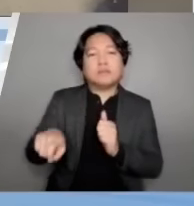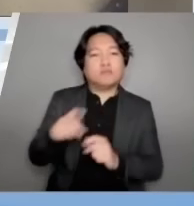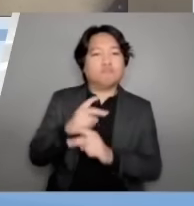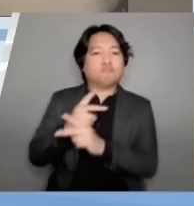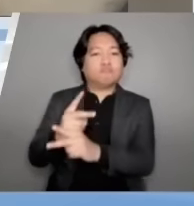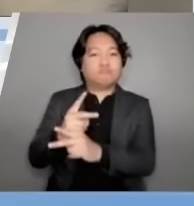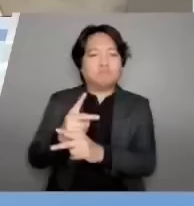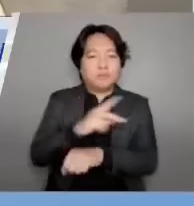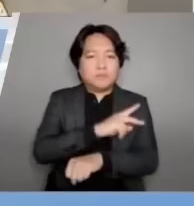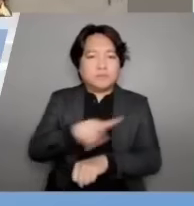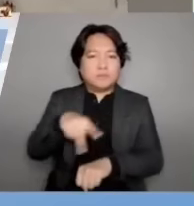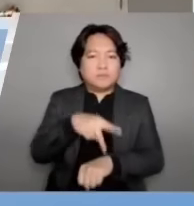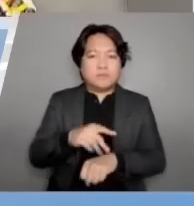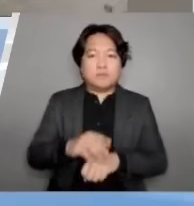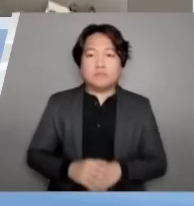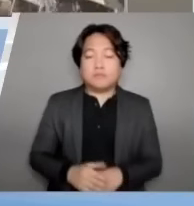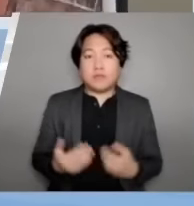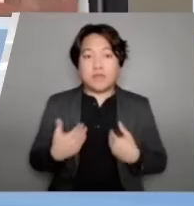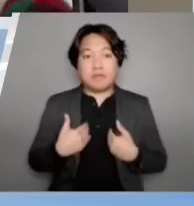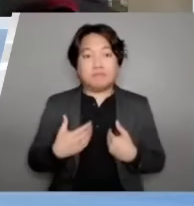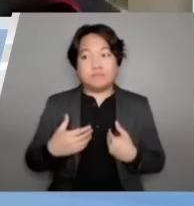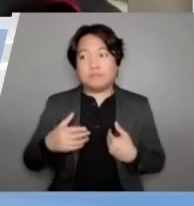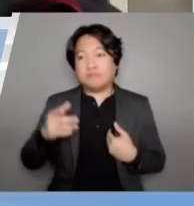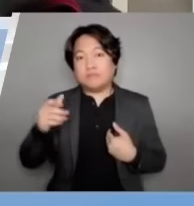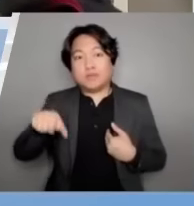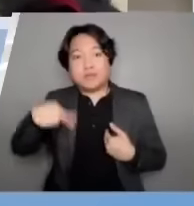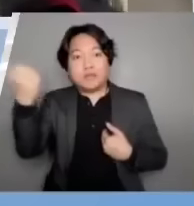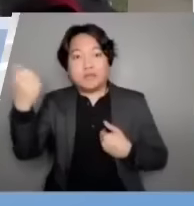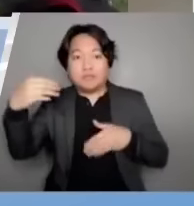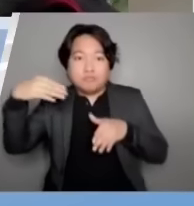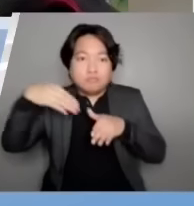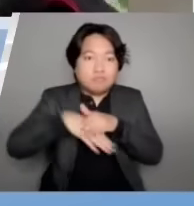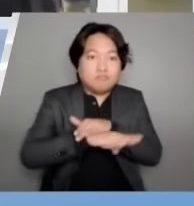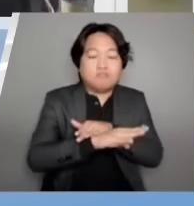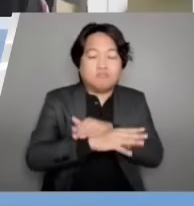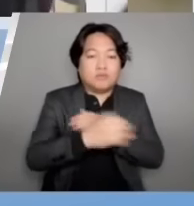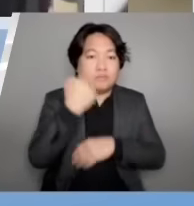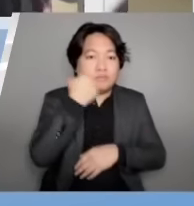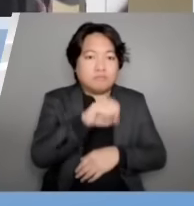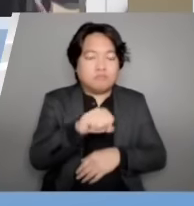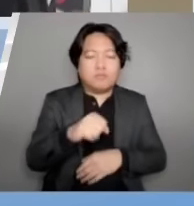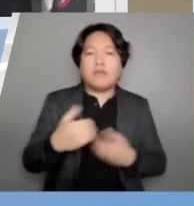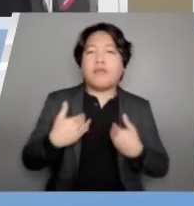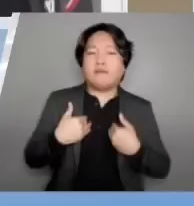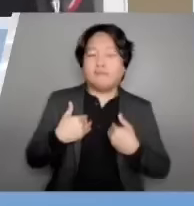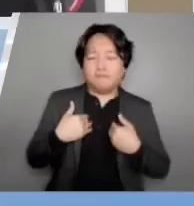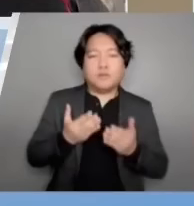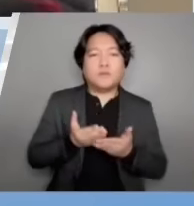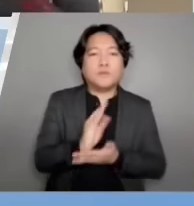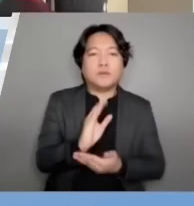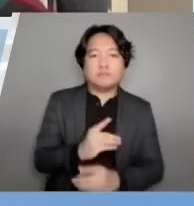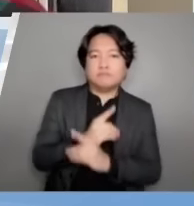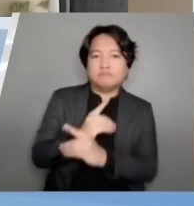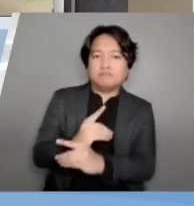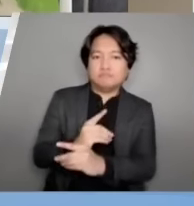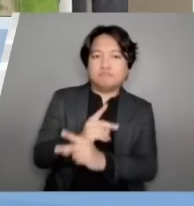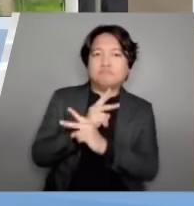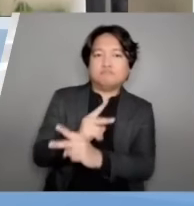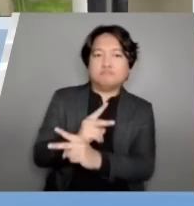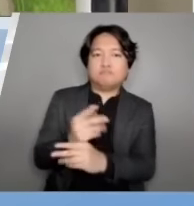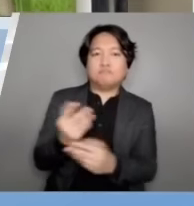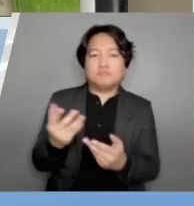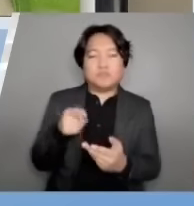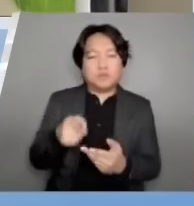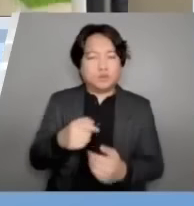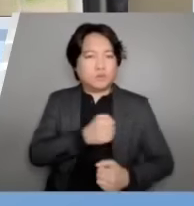when trespassing aggressors are denying us our right to our own territory, threatening our ships and harming our soldiers, we are ready